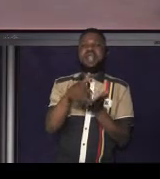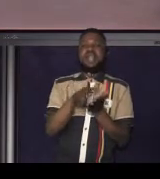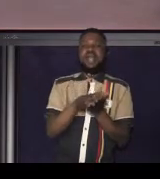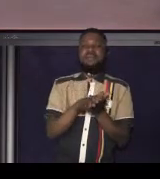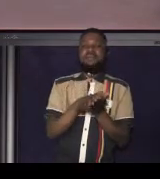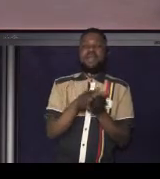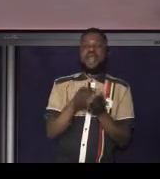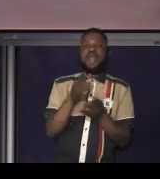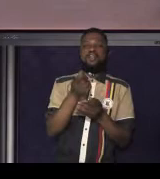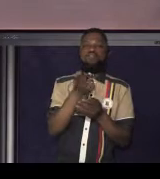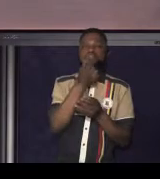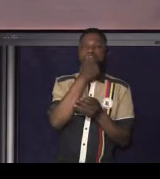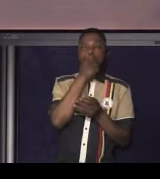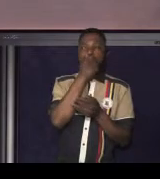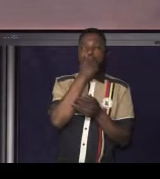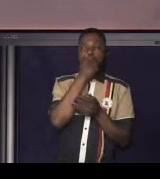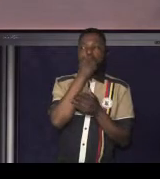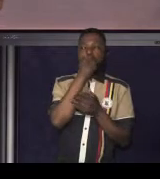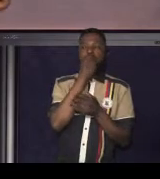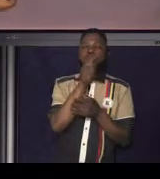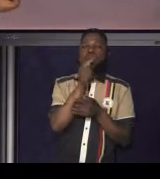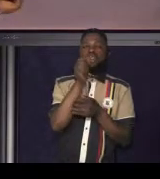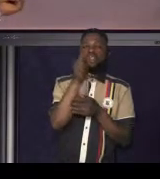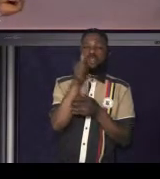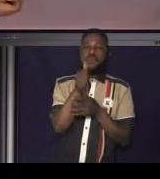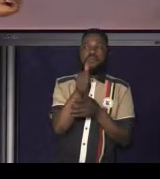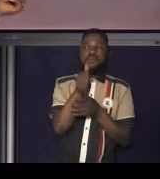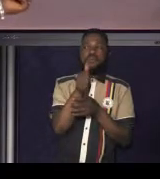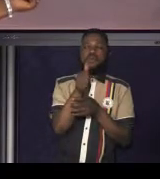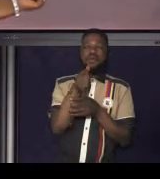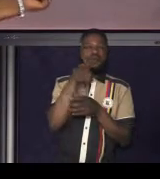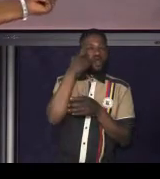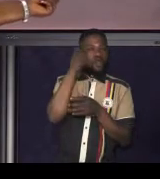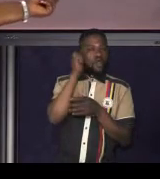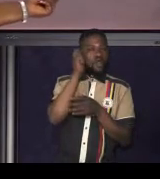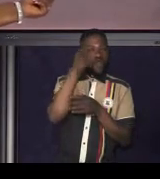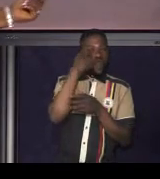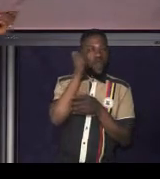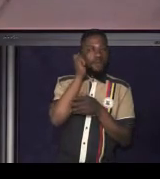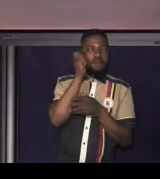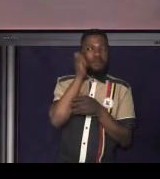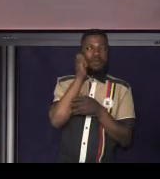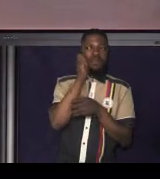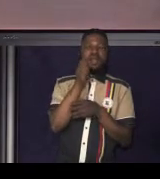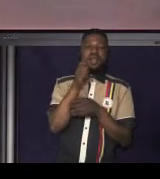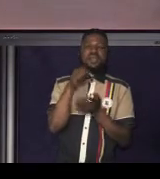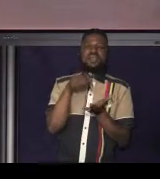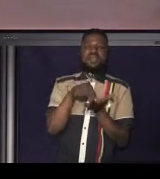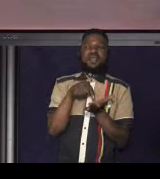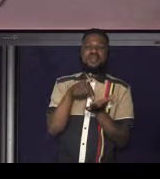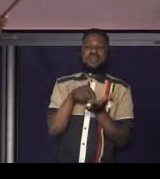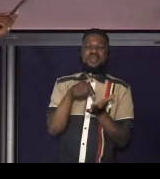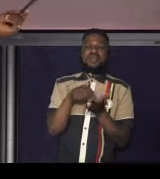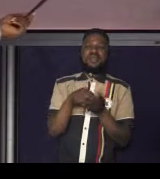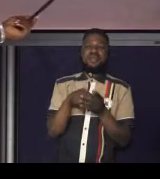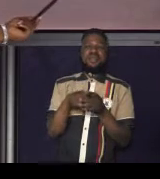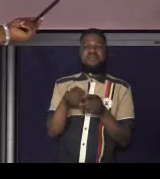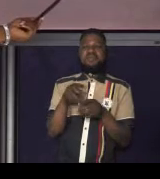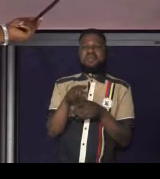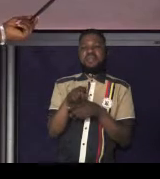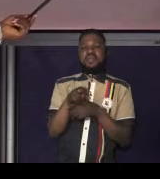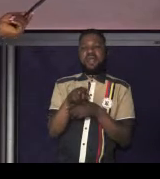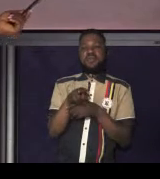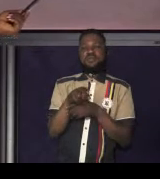lamb. Dumb. Thumb. Comb. Death.